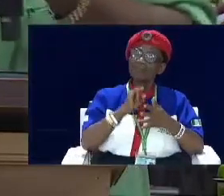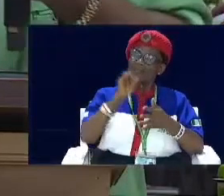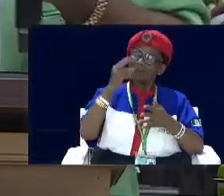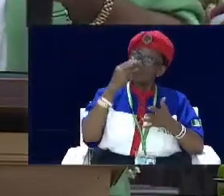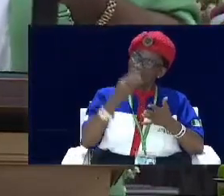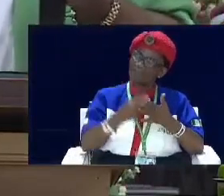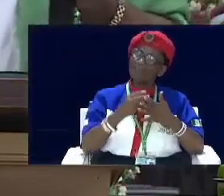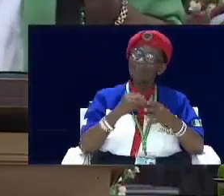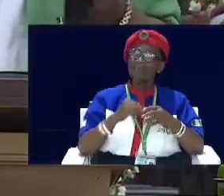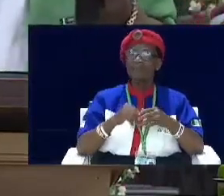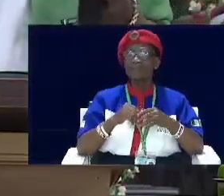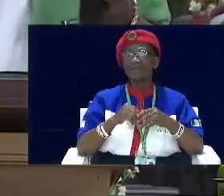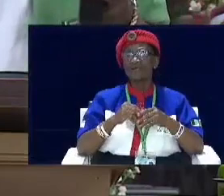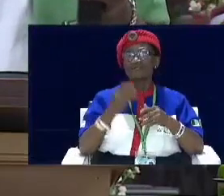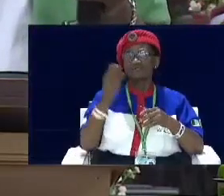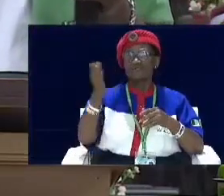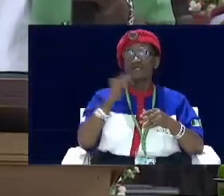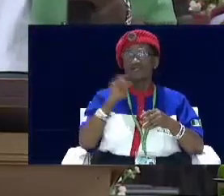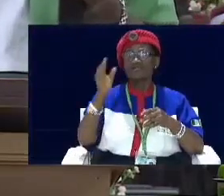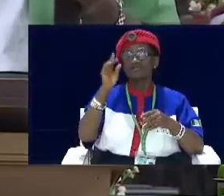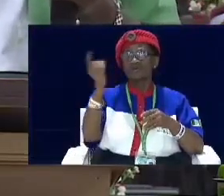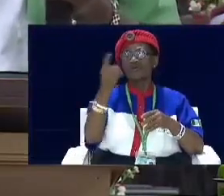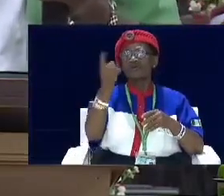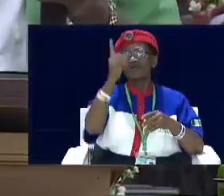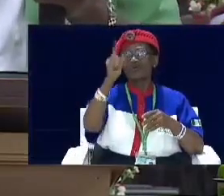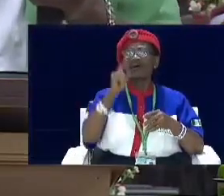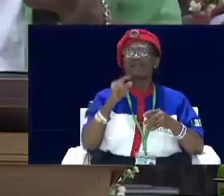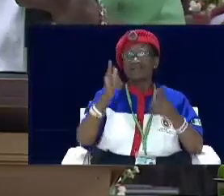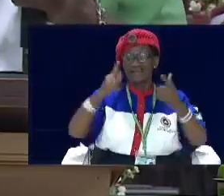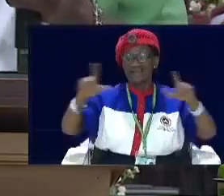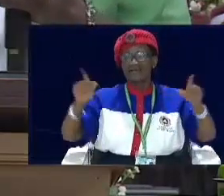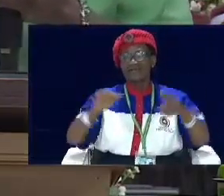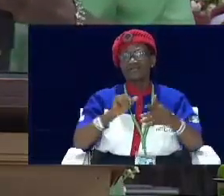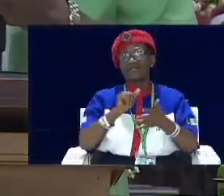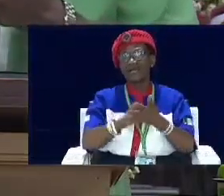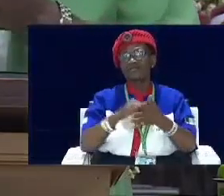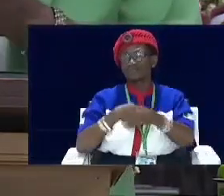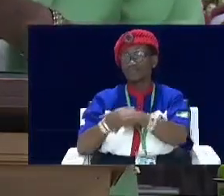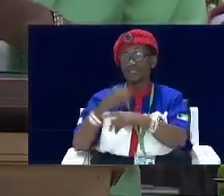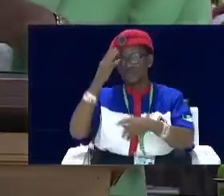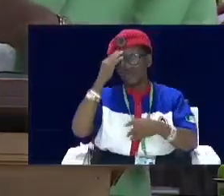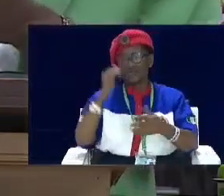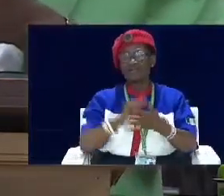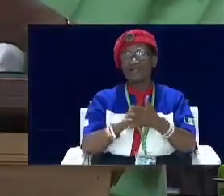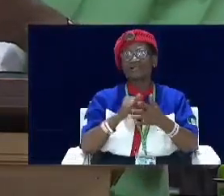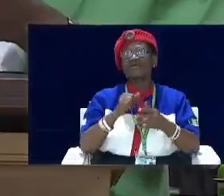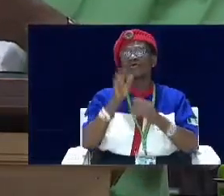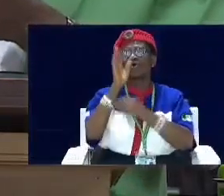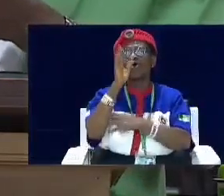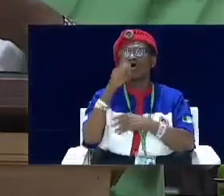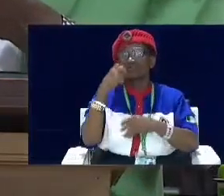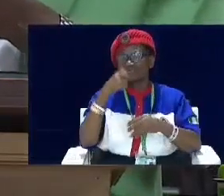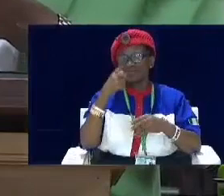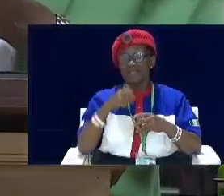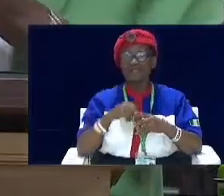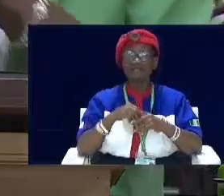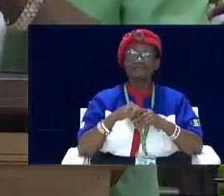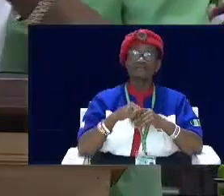wọn. But there's only one language that I know that God speaks. Ó wúrọ̀ ọ̀rọ̀ kan so, èdè kan soso ni mo mọ̀ pé Ọlọ́run